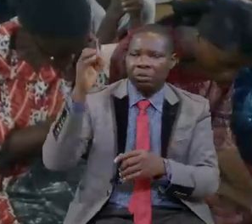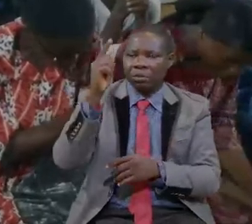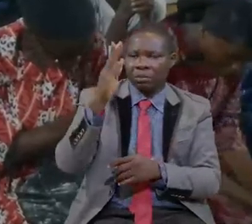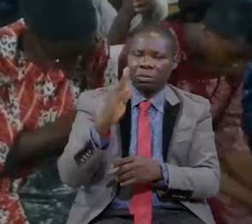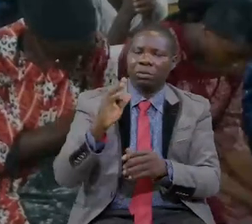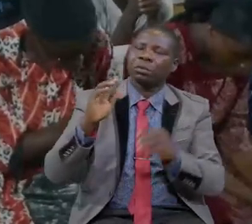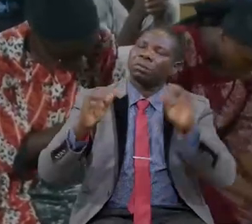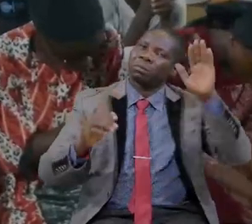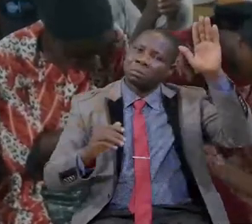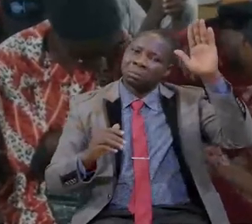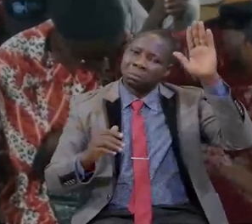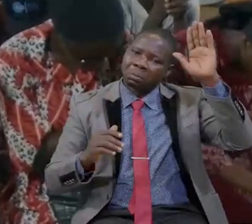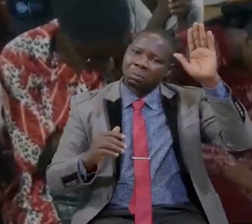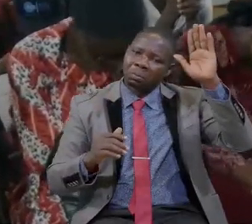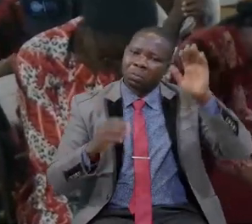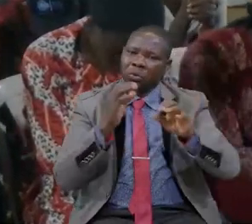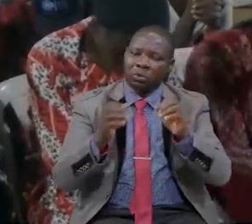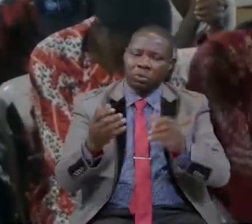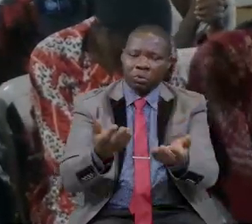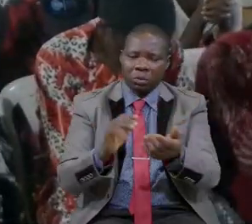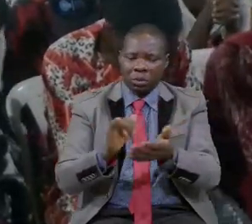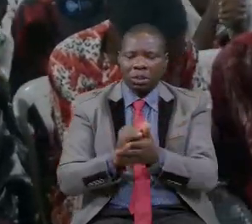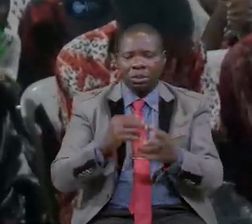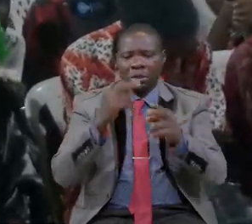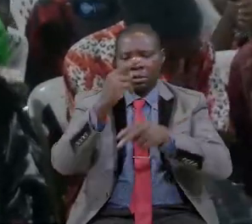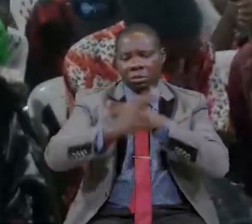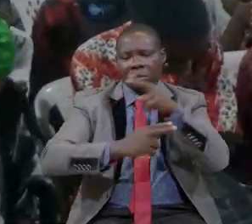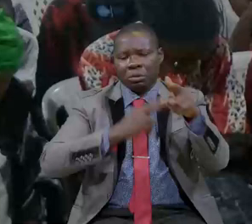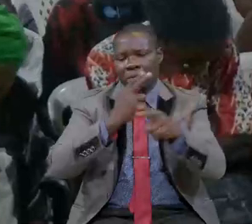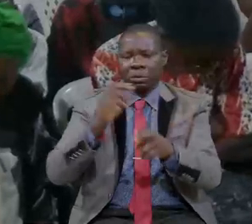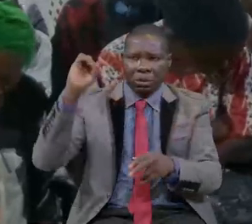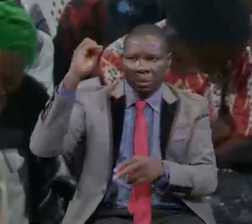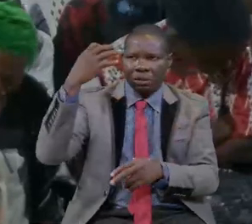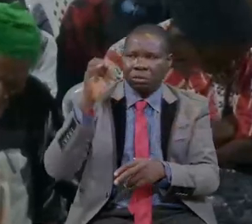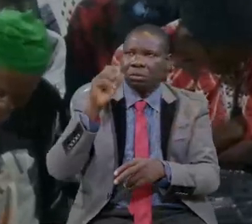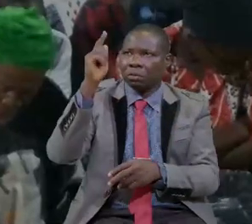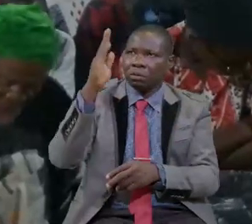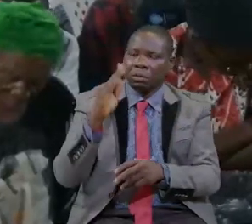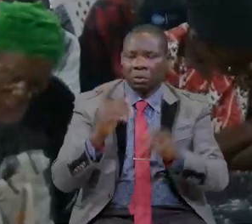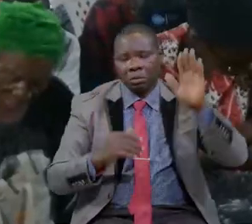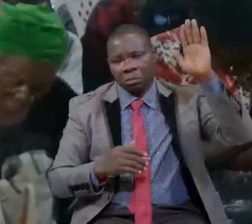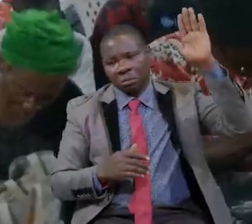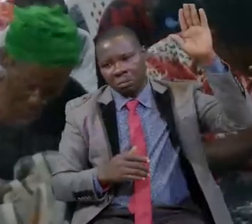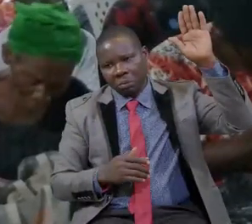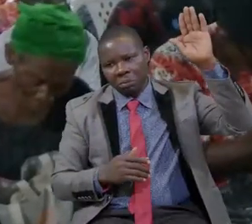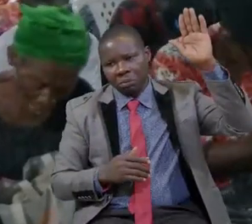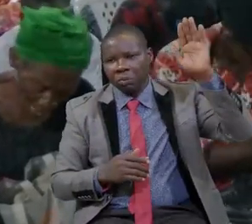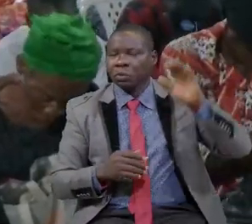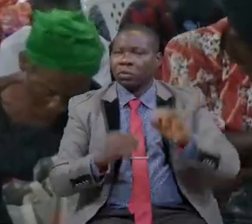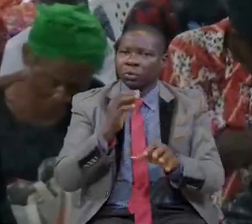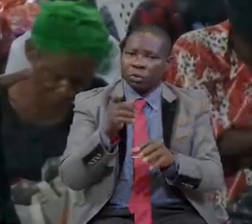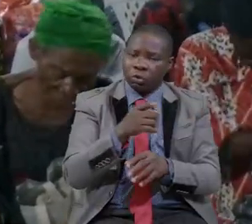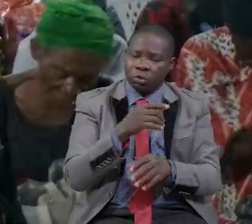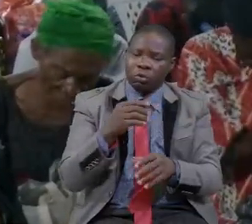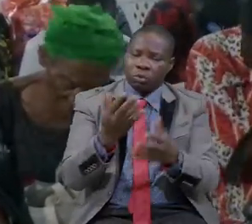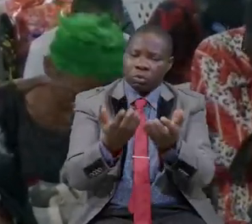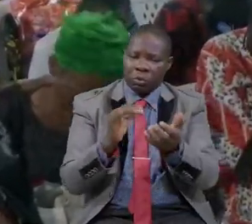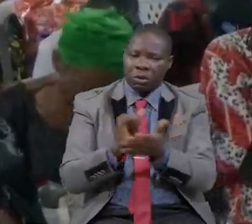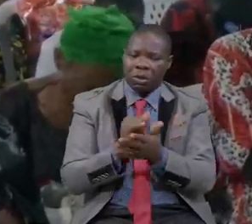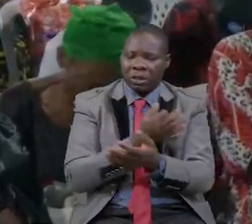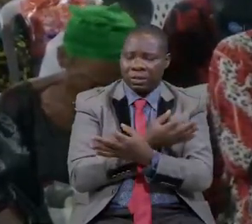want that universal grace of God. Raise up your hand. You want that free